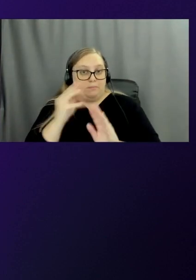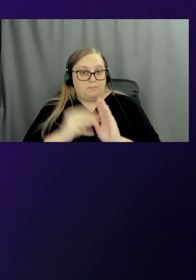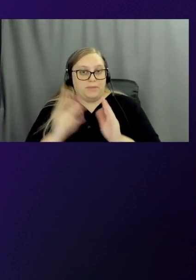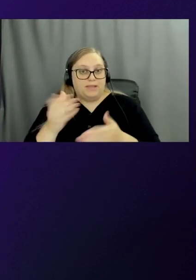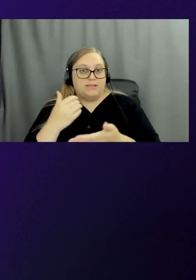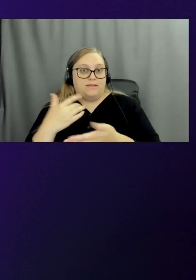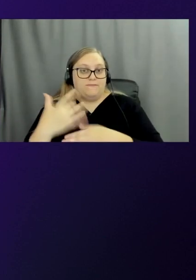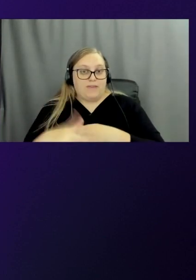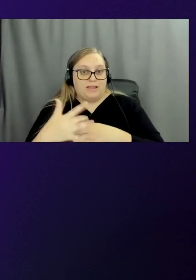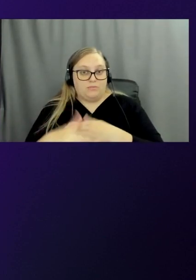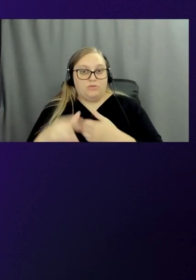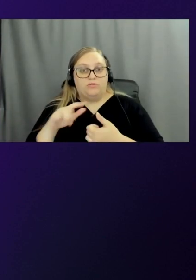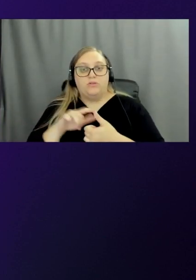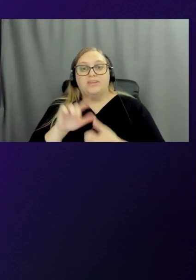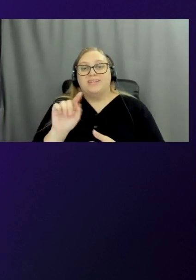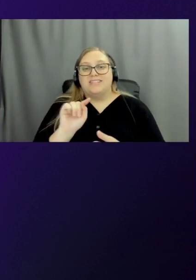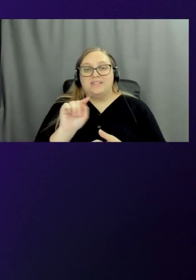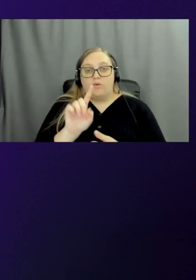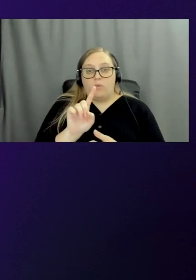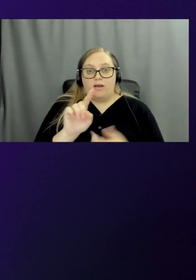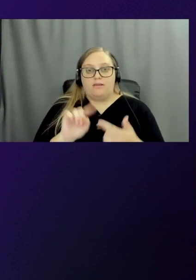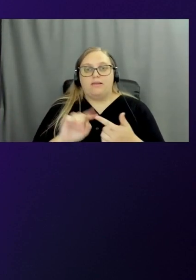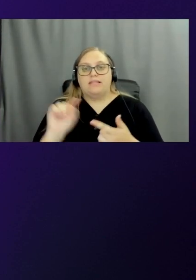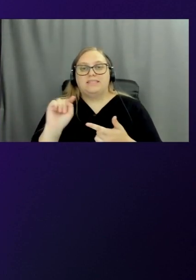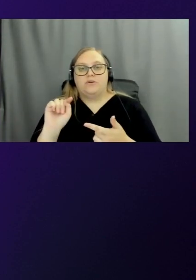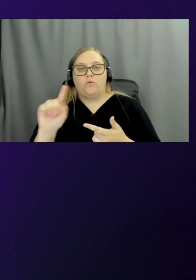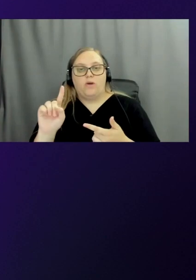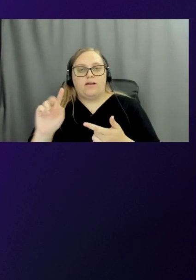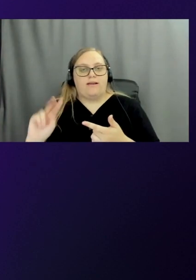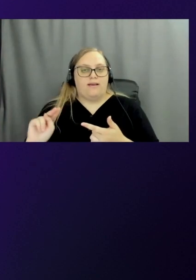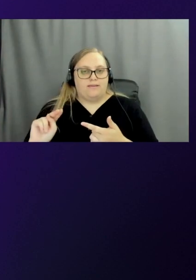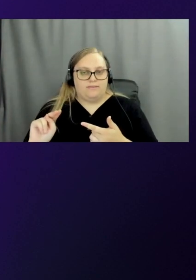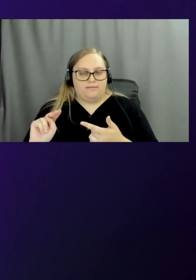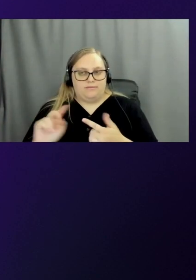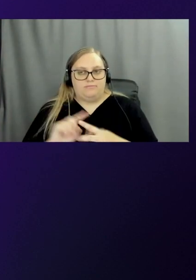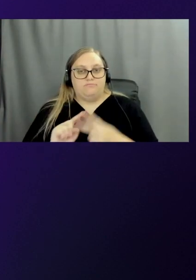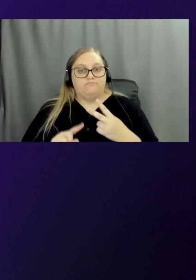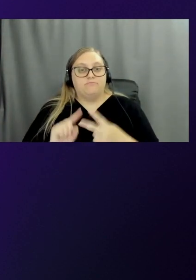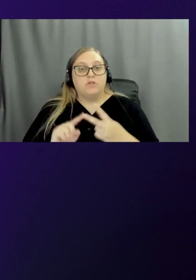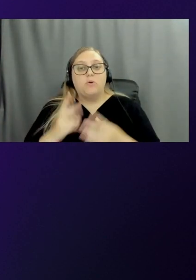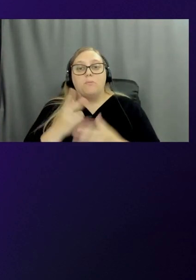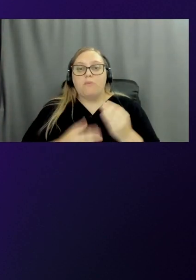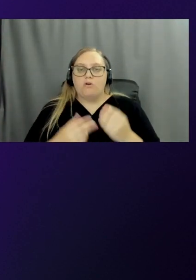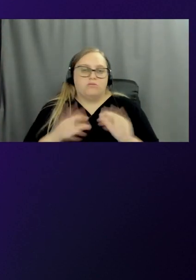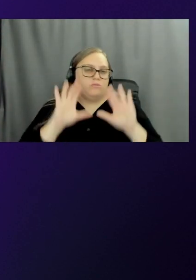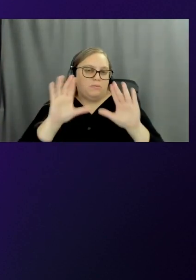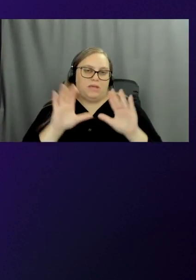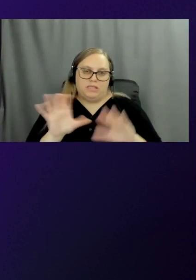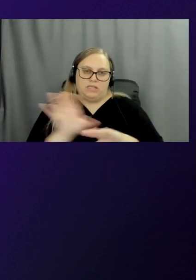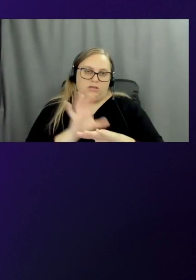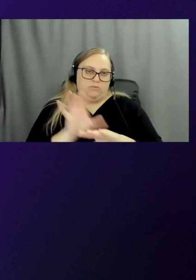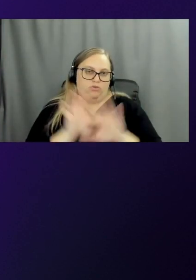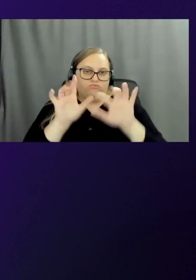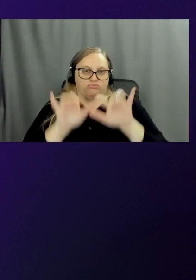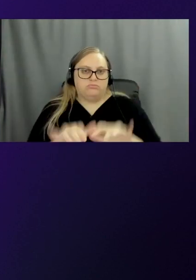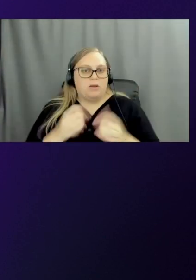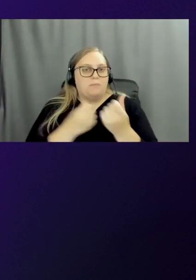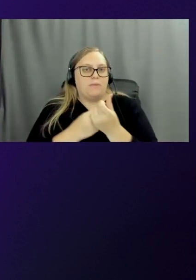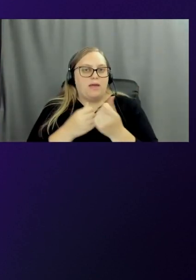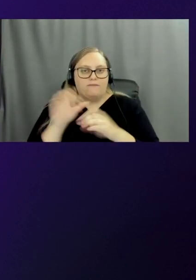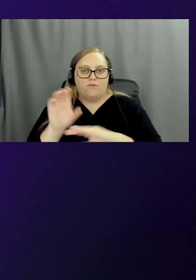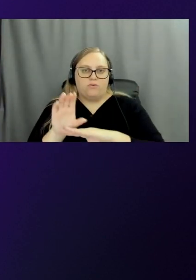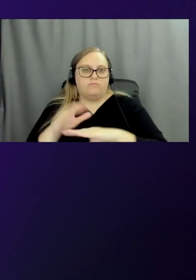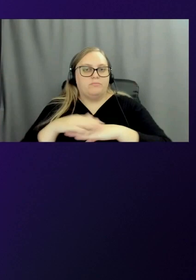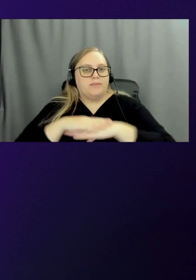the TRN1 and the TRN1N. So both of these instances are incredible compute platforms, and they support a wider variety